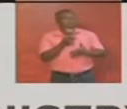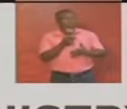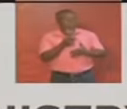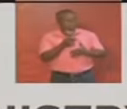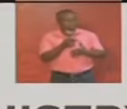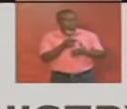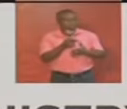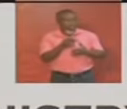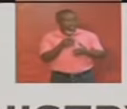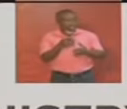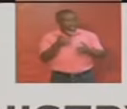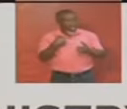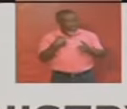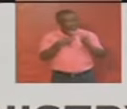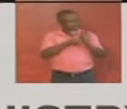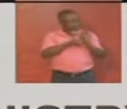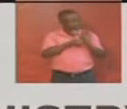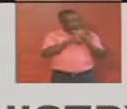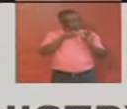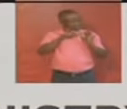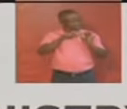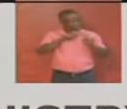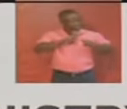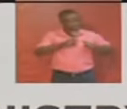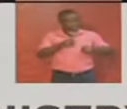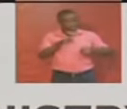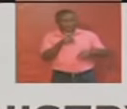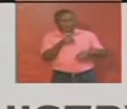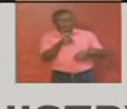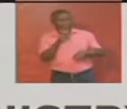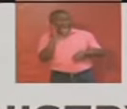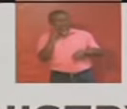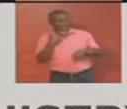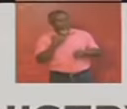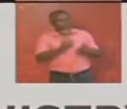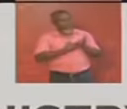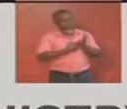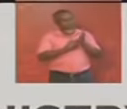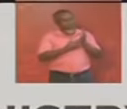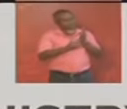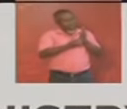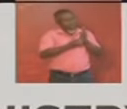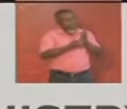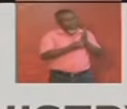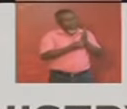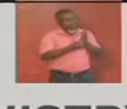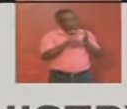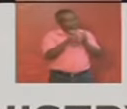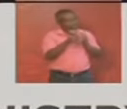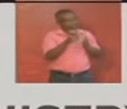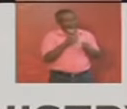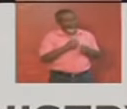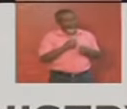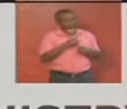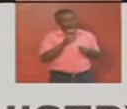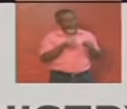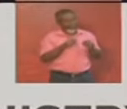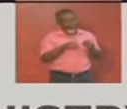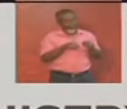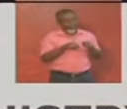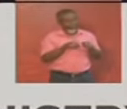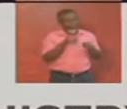RT-PCR tests, there will be some discussion with the Ministry of Health, and that person will not be allowed to board the flight. COVID-19 is